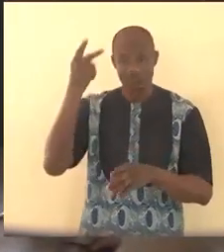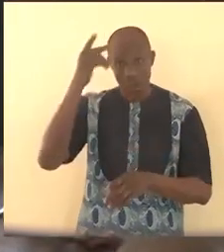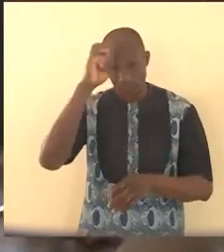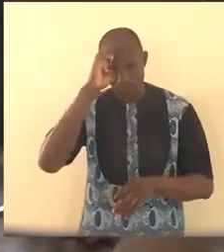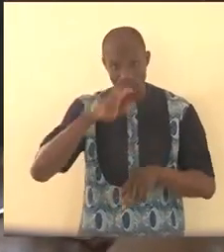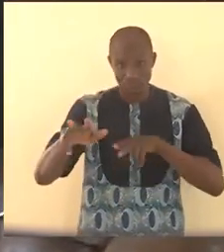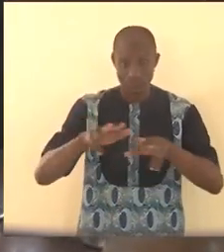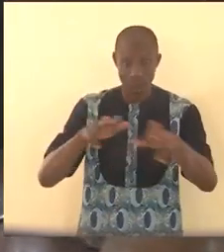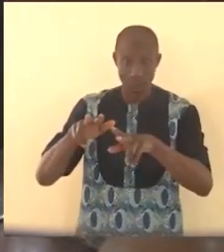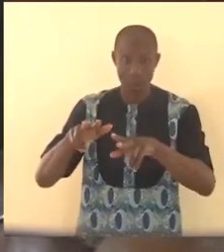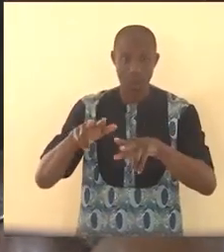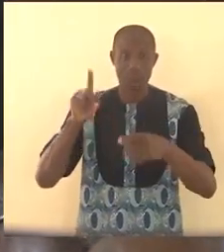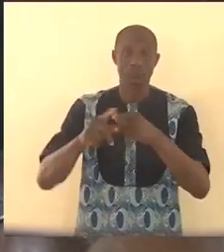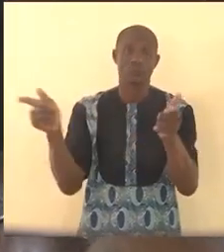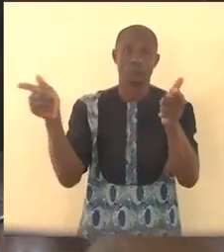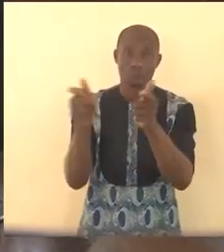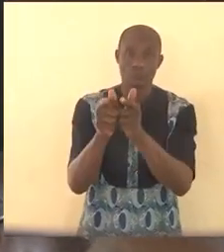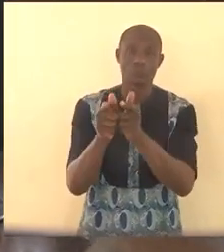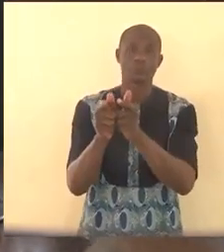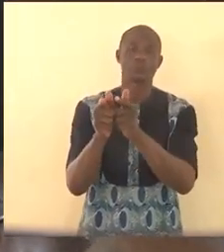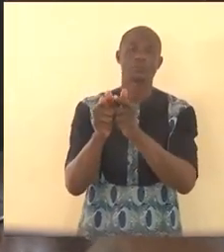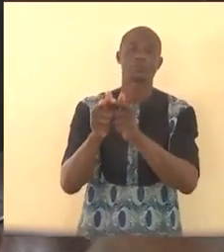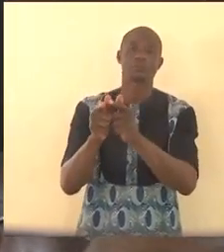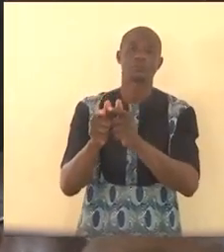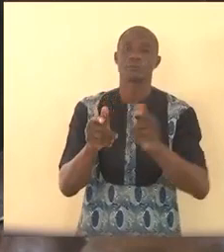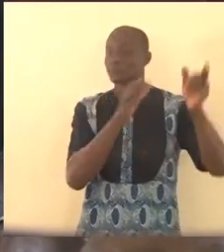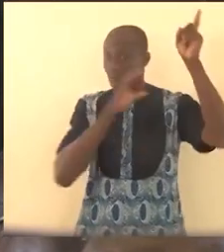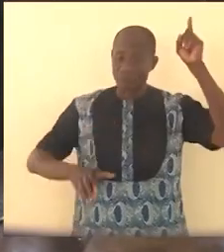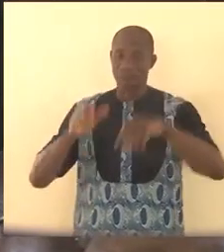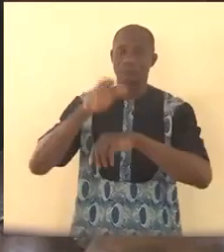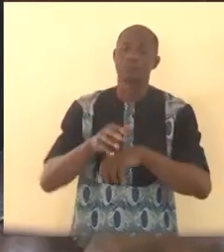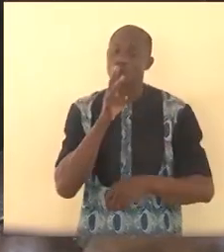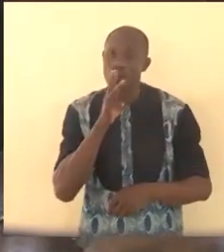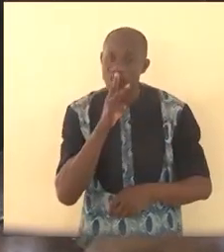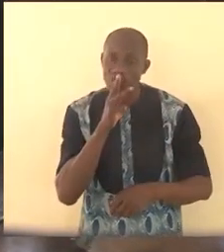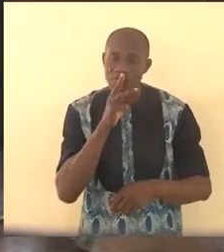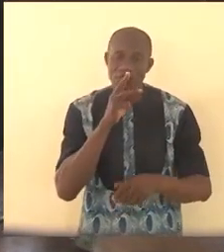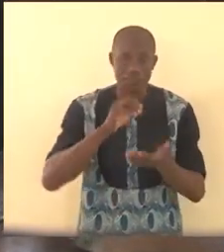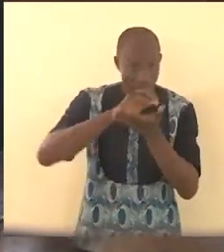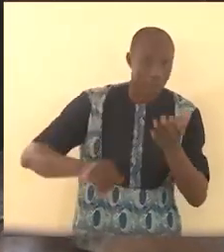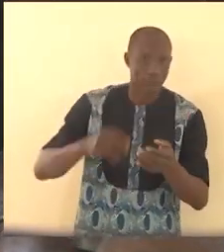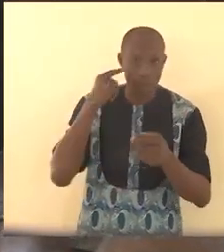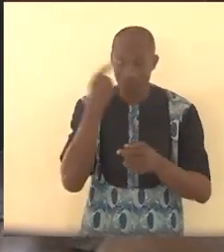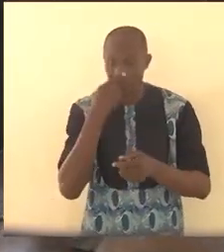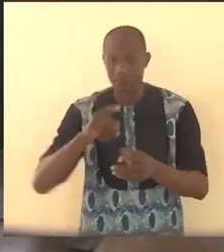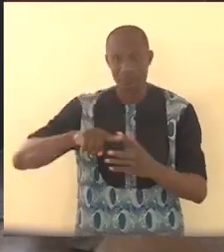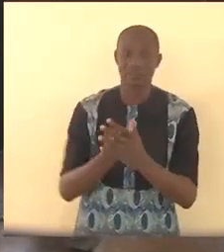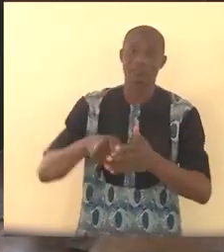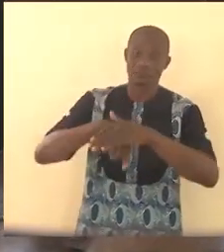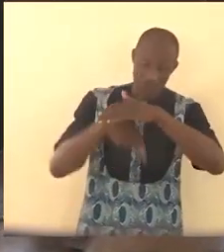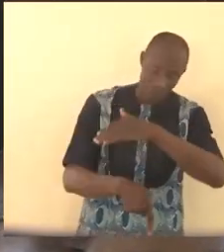walking to meet Christ on the sea, because he take off his eyes from Christ, he began to sink.